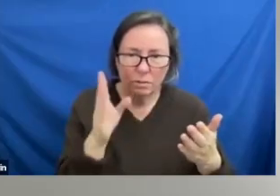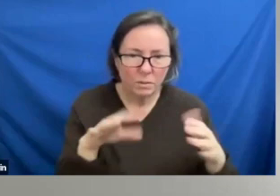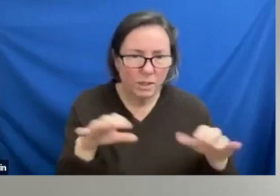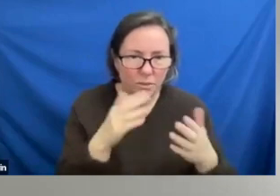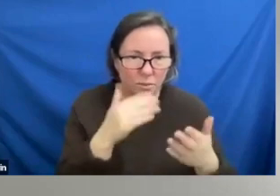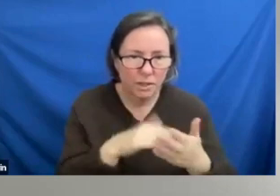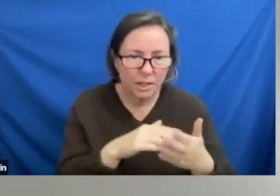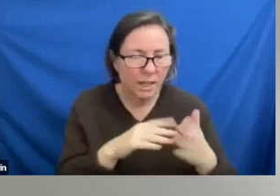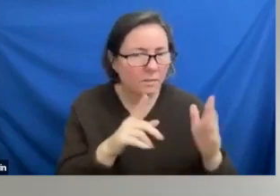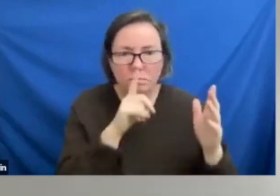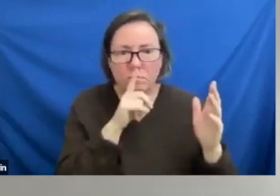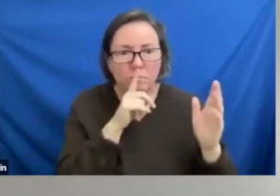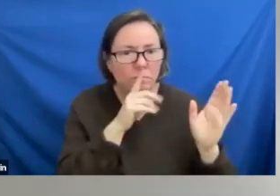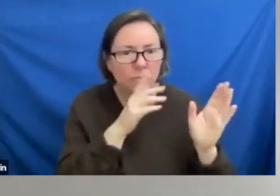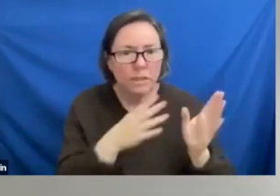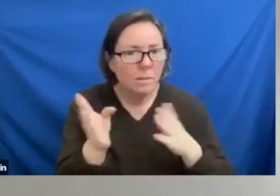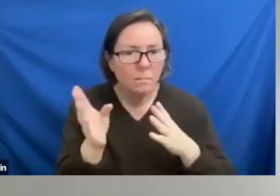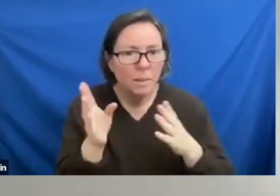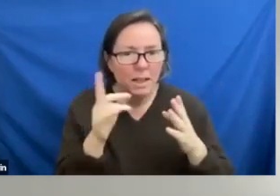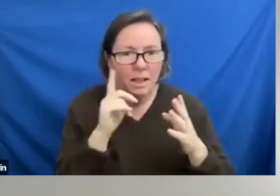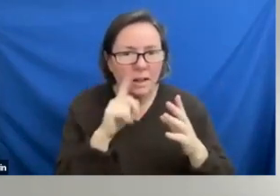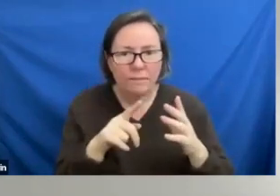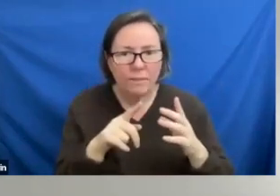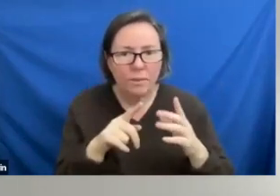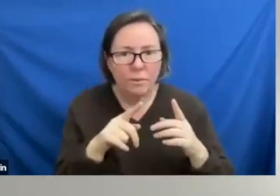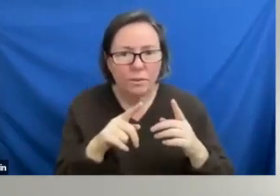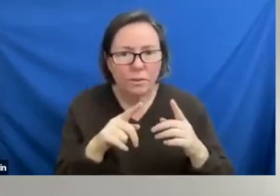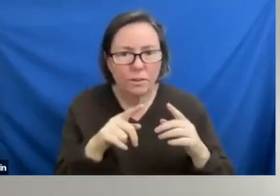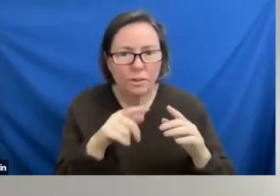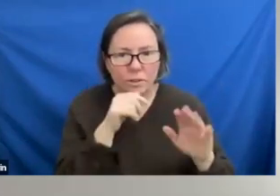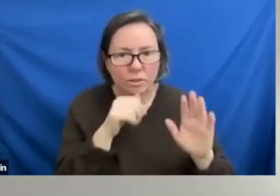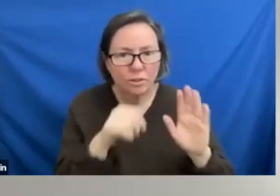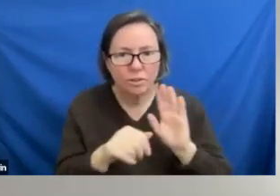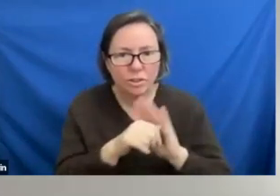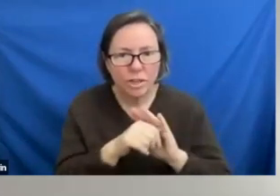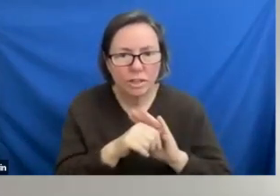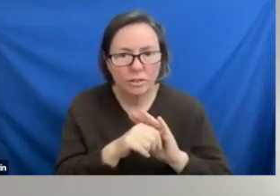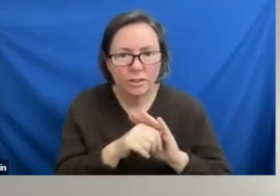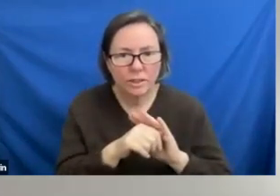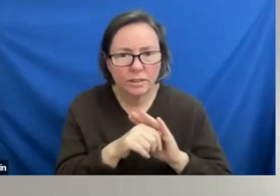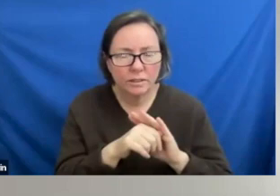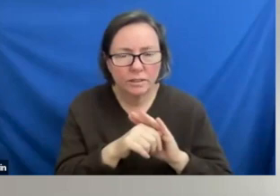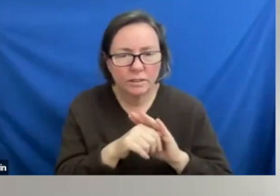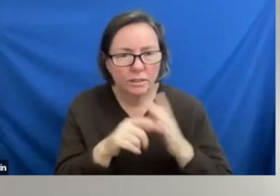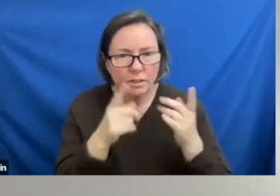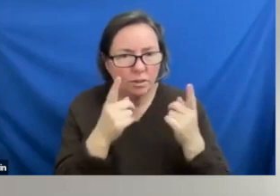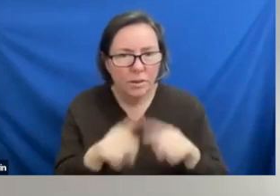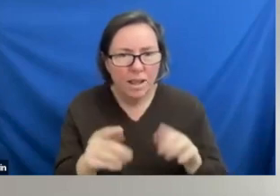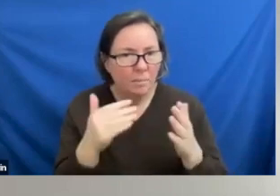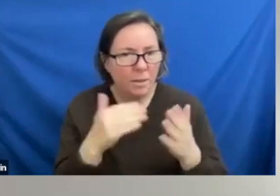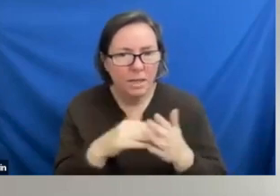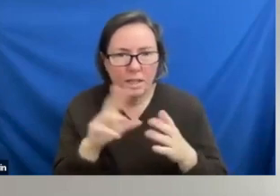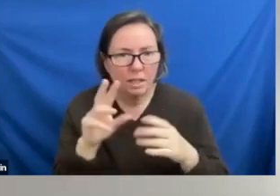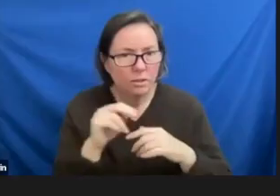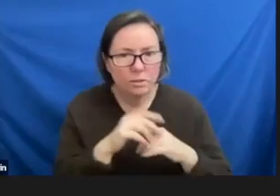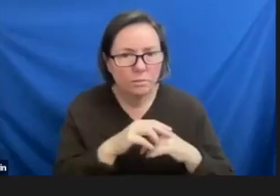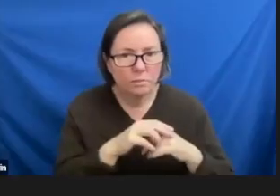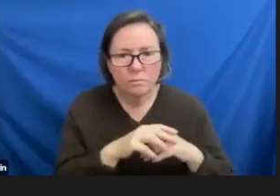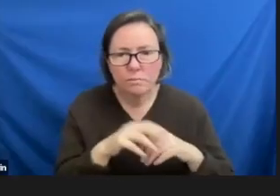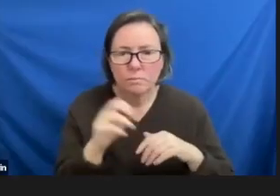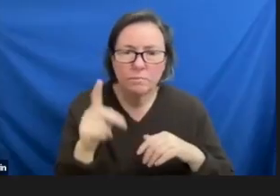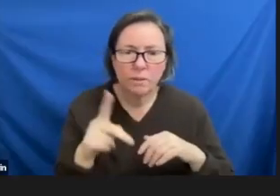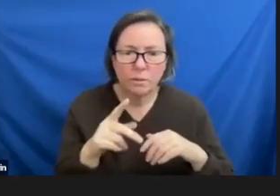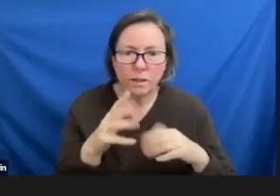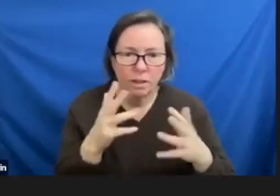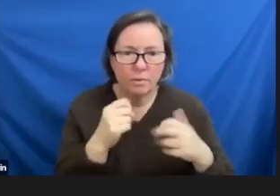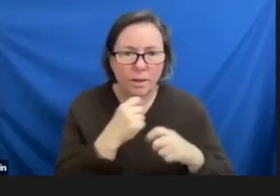There are no plans for sheltering to occur at the CAS. Okay, I just